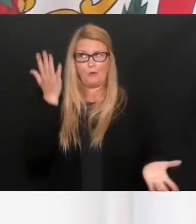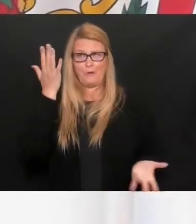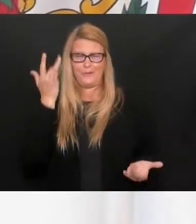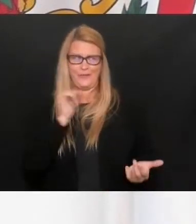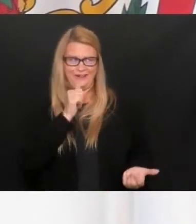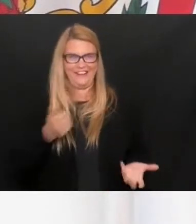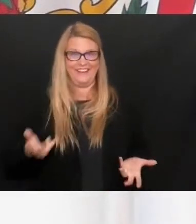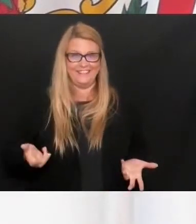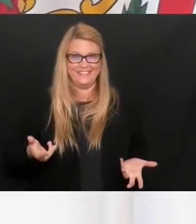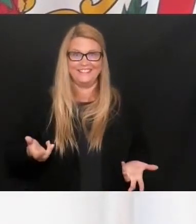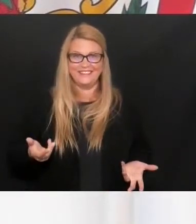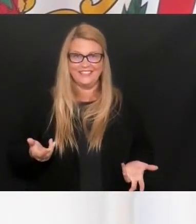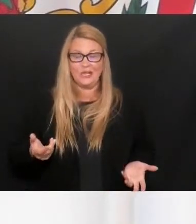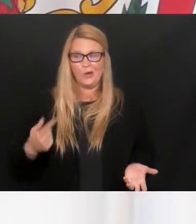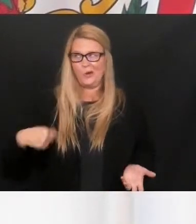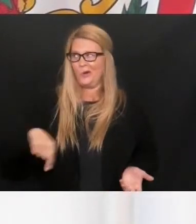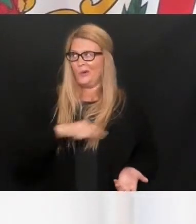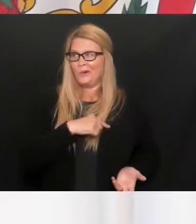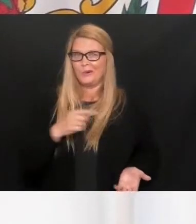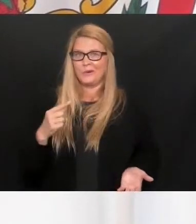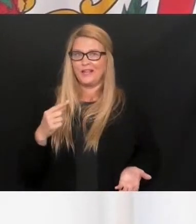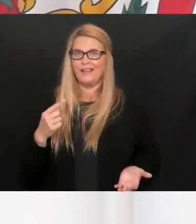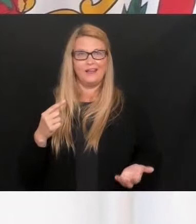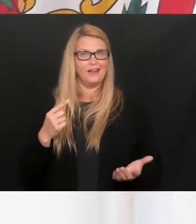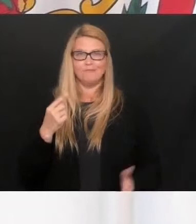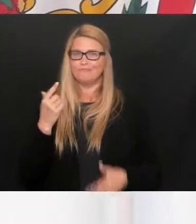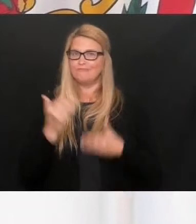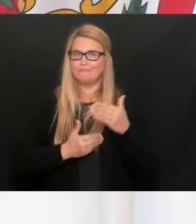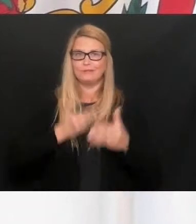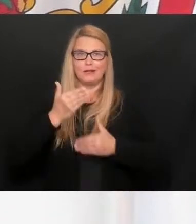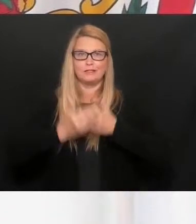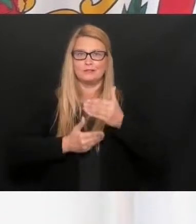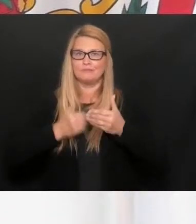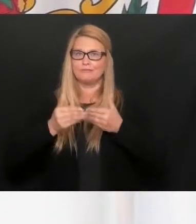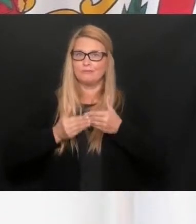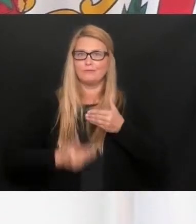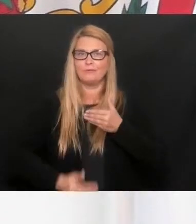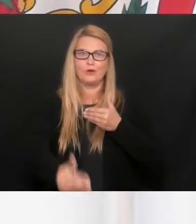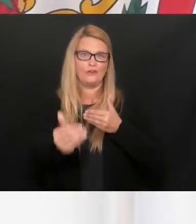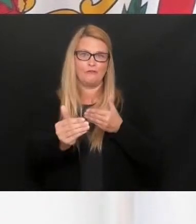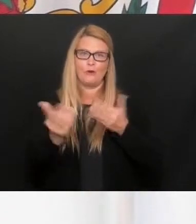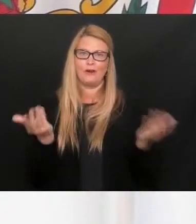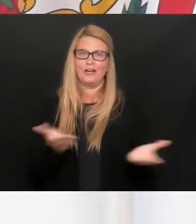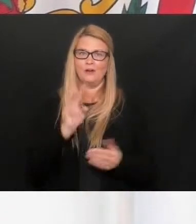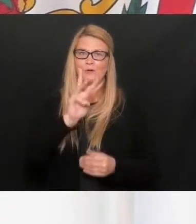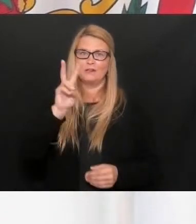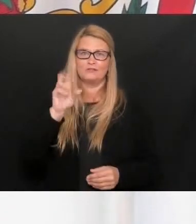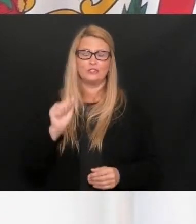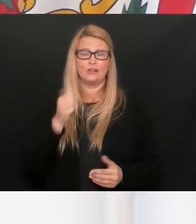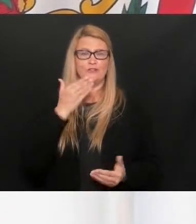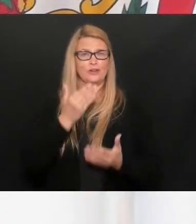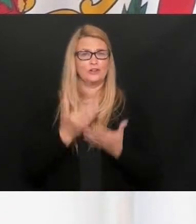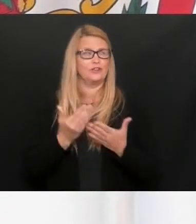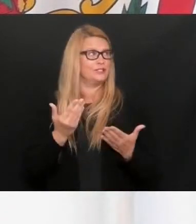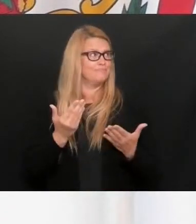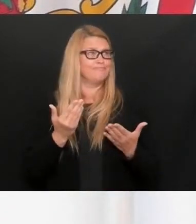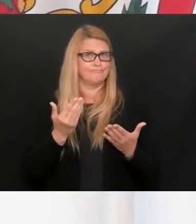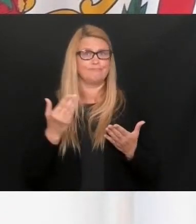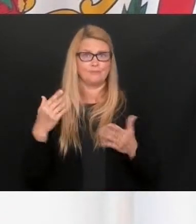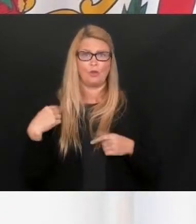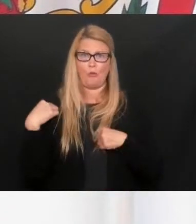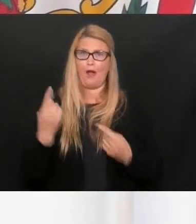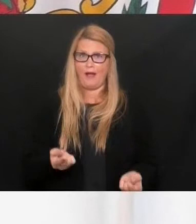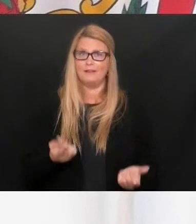Why wouldn't it be? We have just been moving ourselves forward in West Virginia for a good time now.